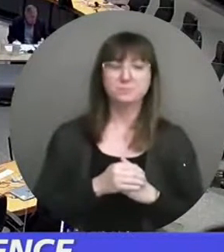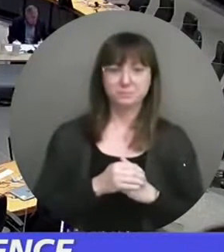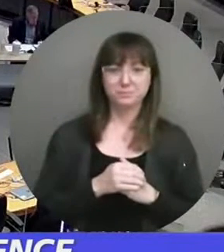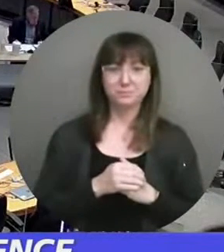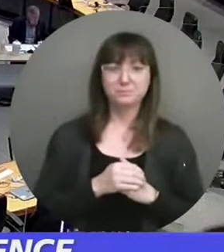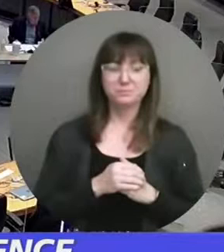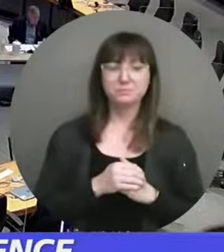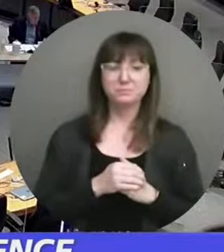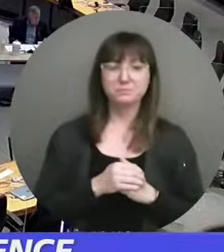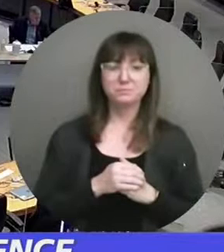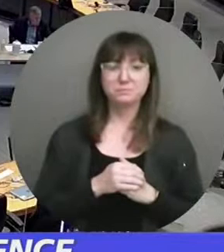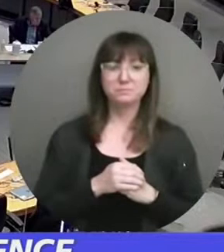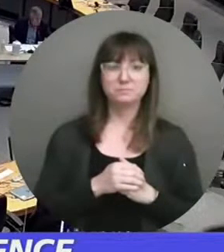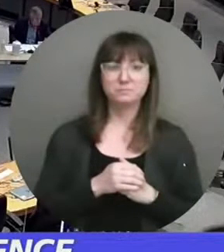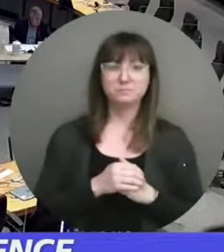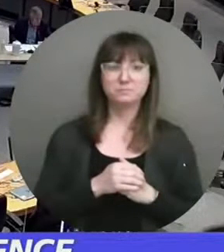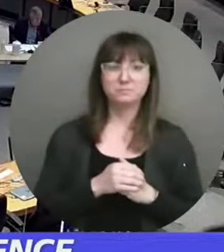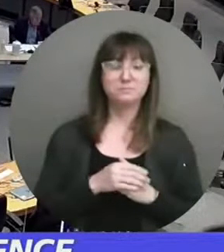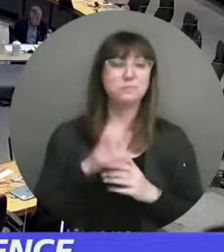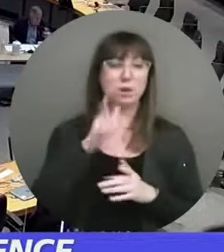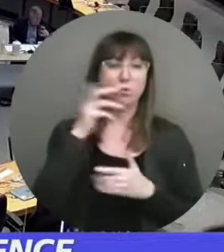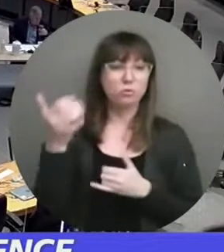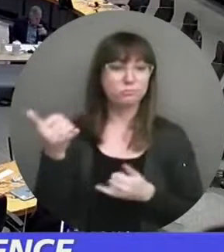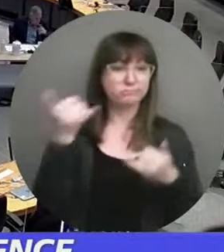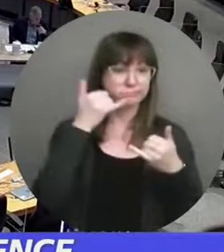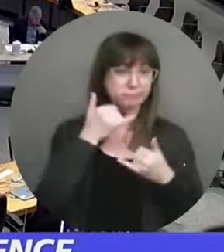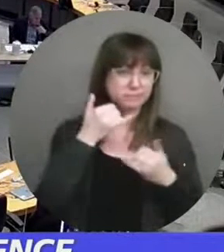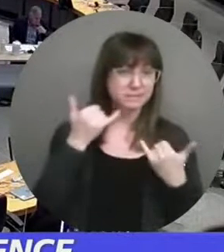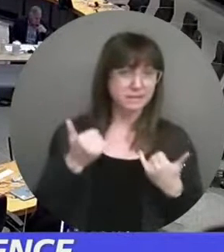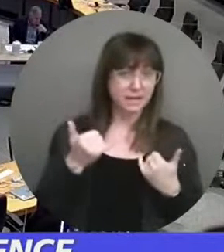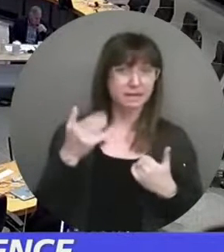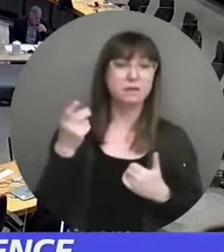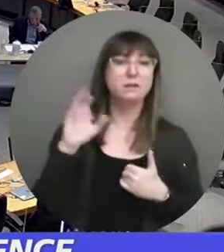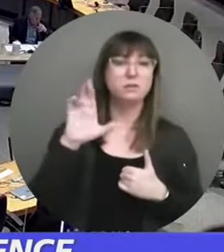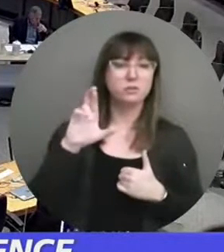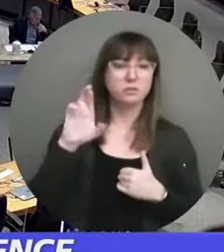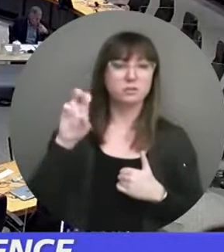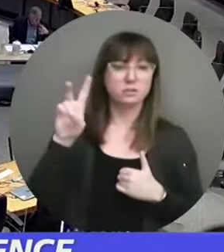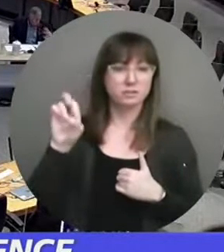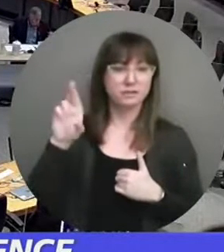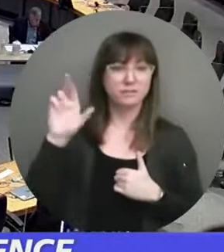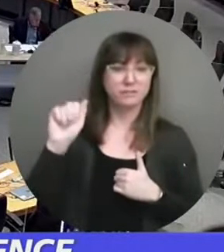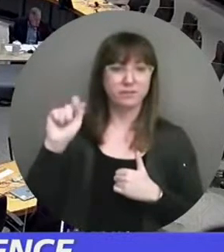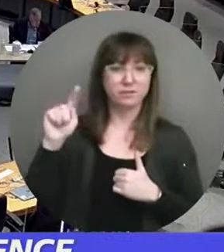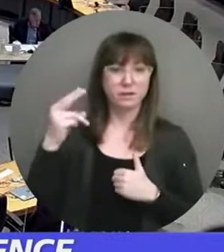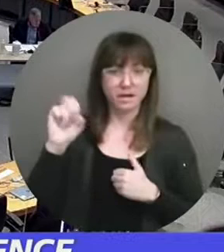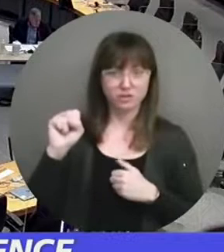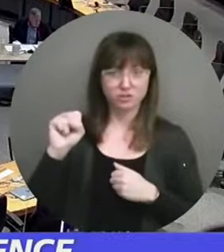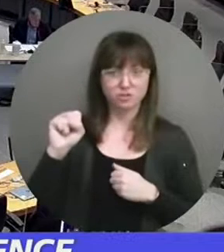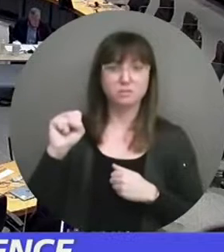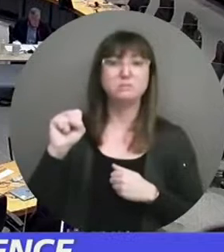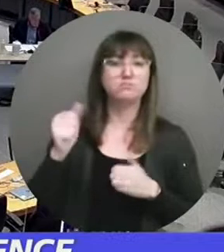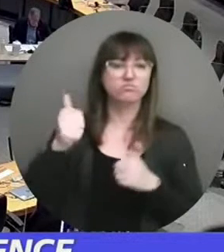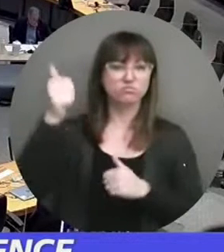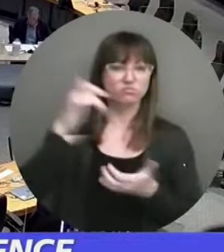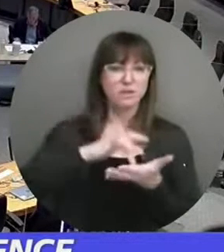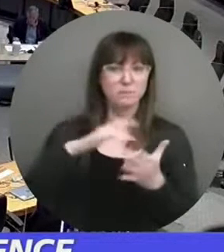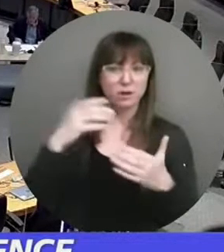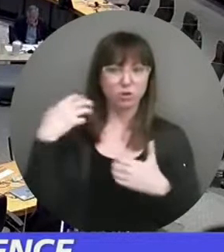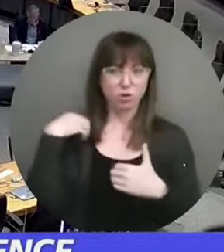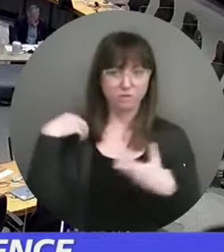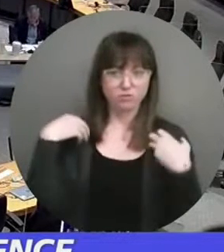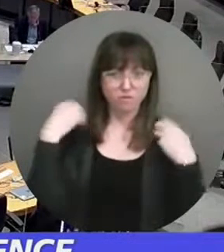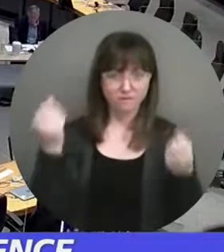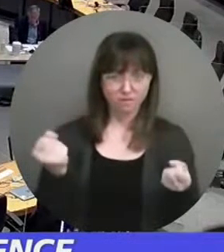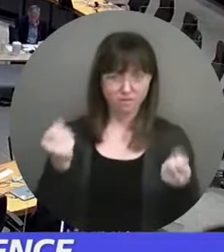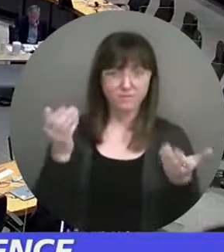d'Urgence. Phoning in today, we have la Docteure Vera Etches, Chief Medical Officer of Health, médecin-chef en santé